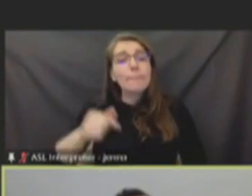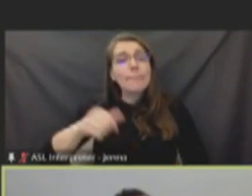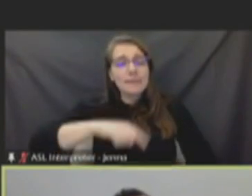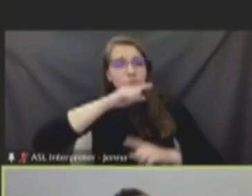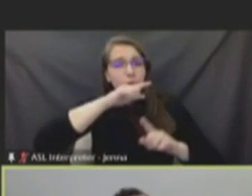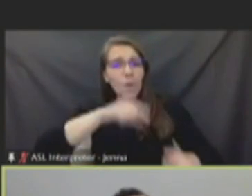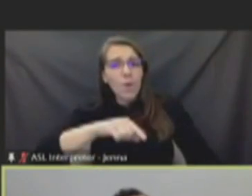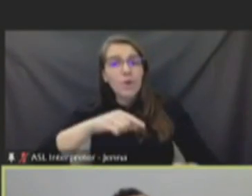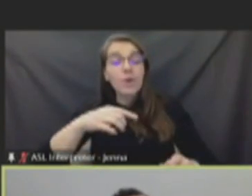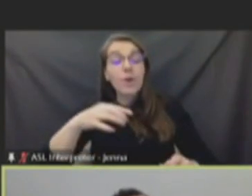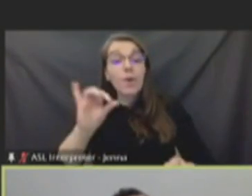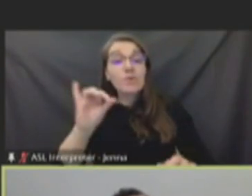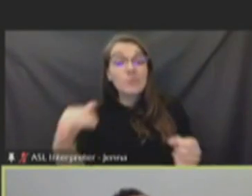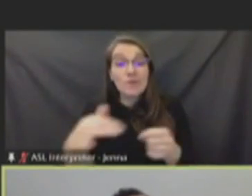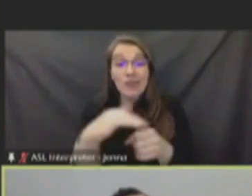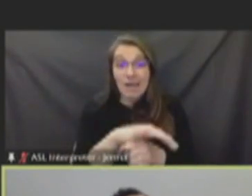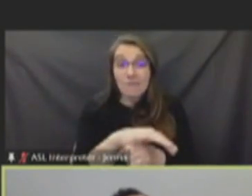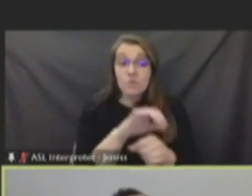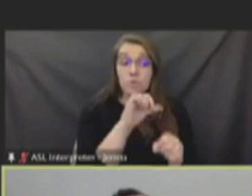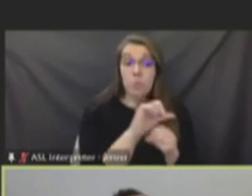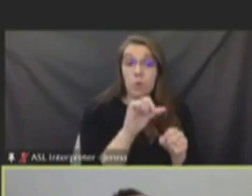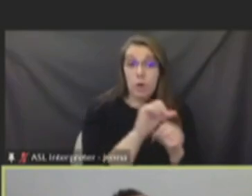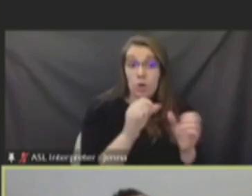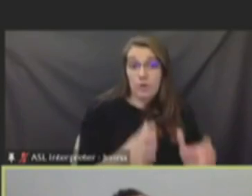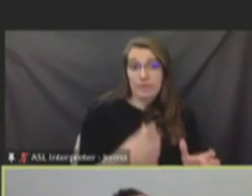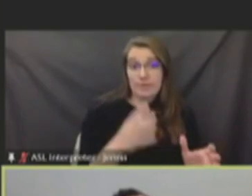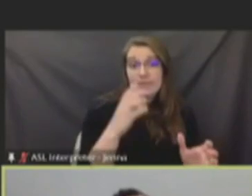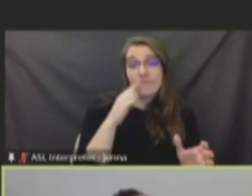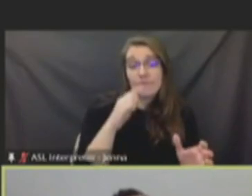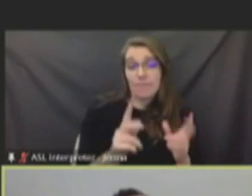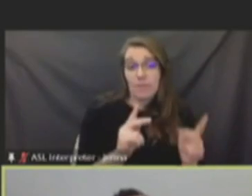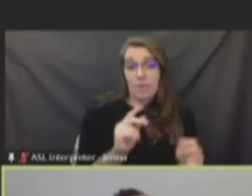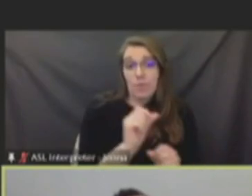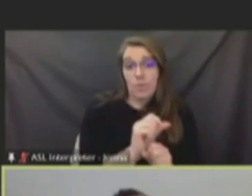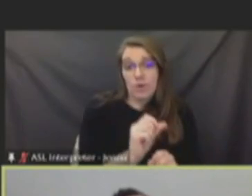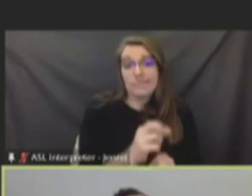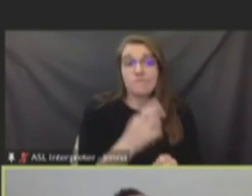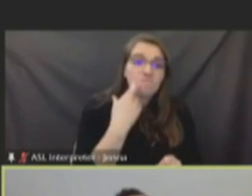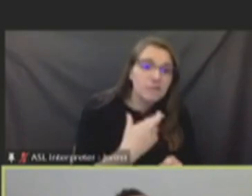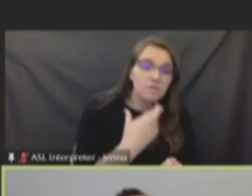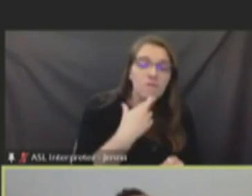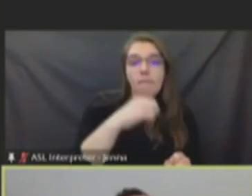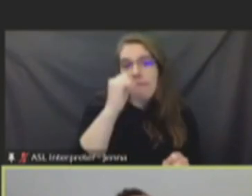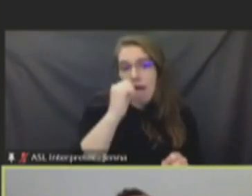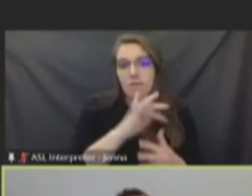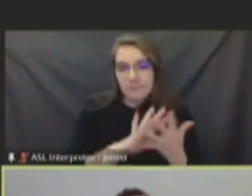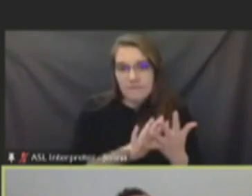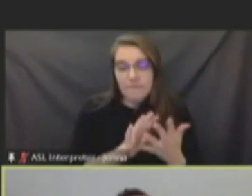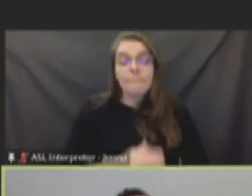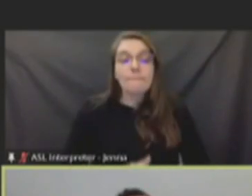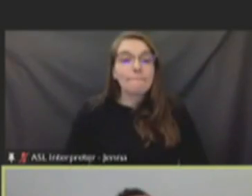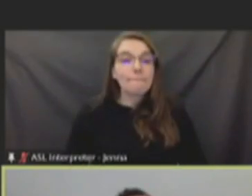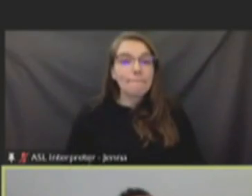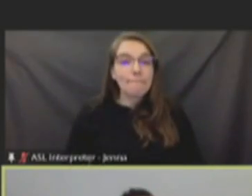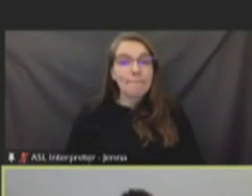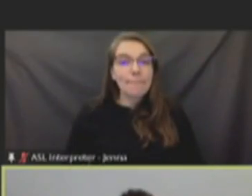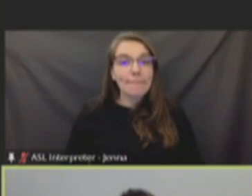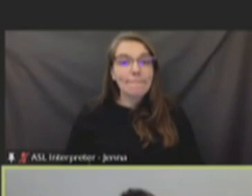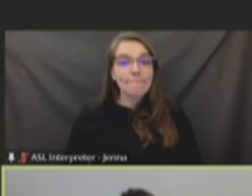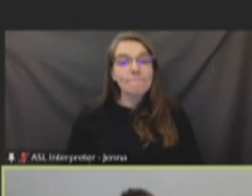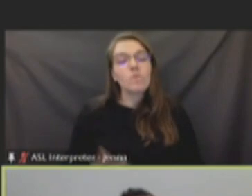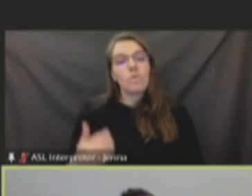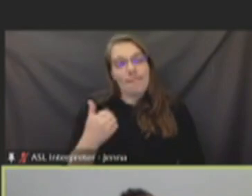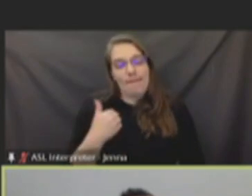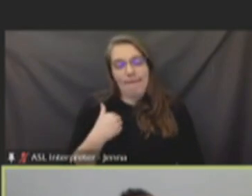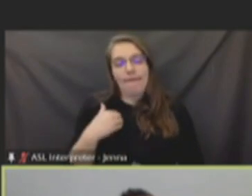covers employees of all people that are working in places that are covered establishments. And we have issued guidance. While it's